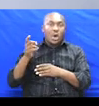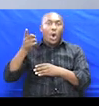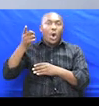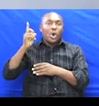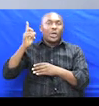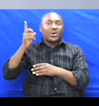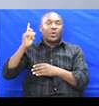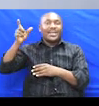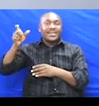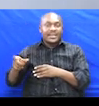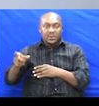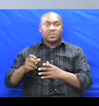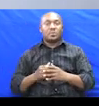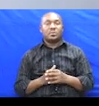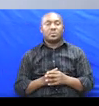by the colonialists